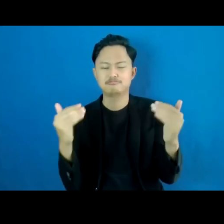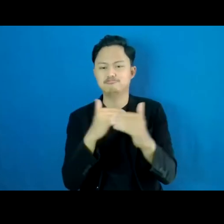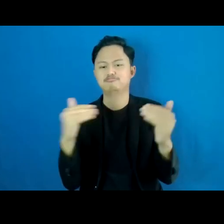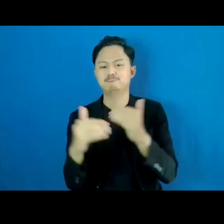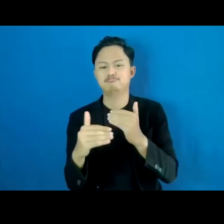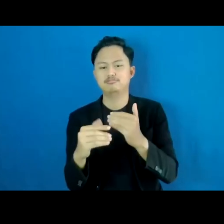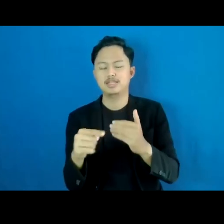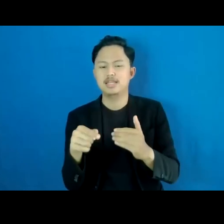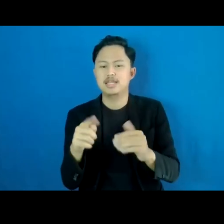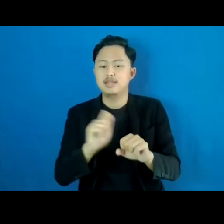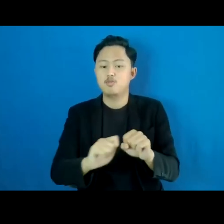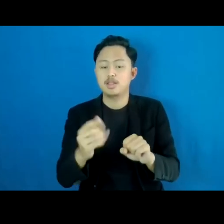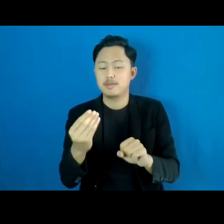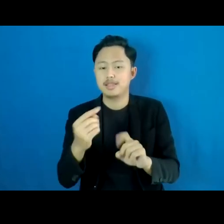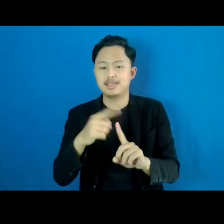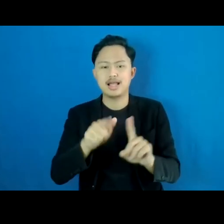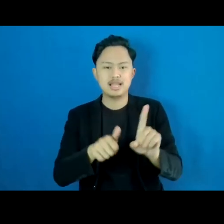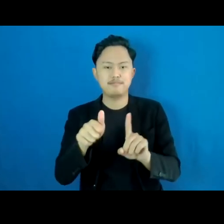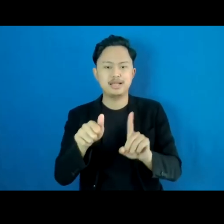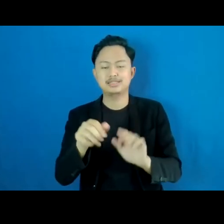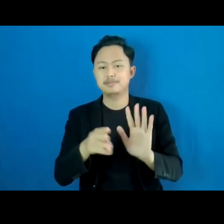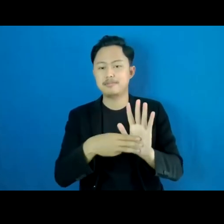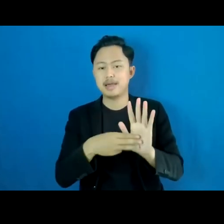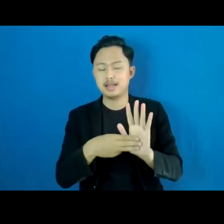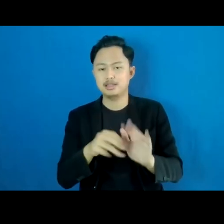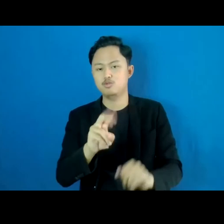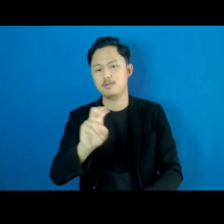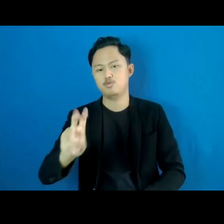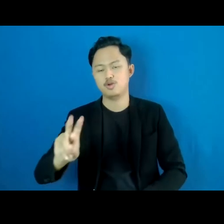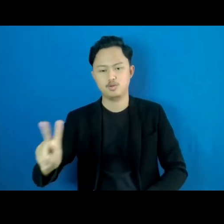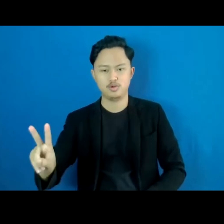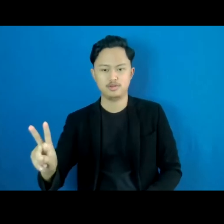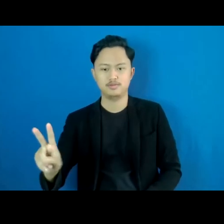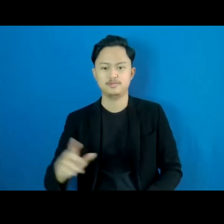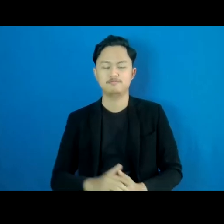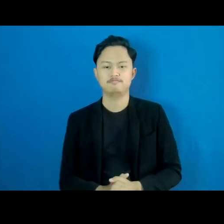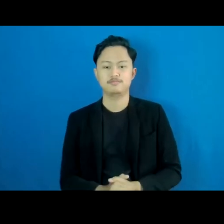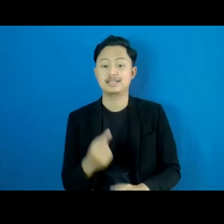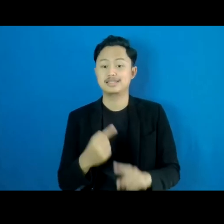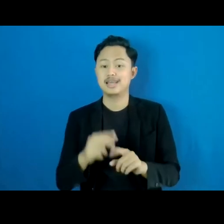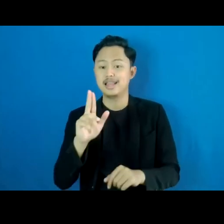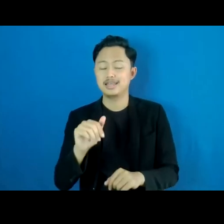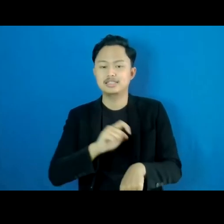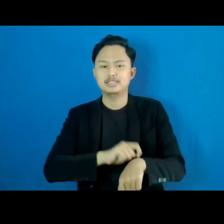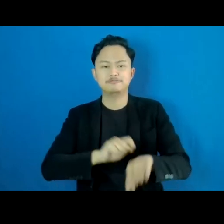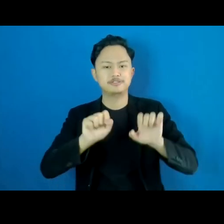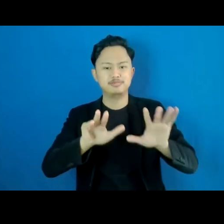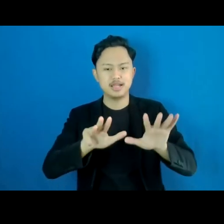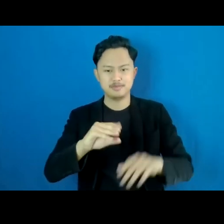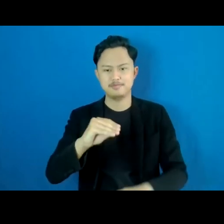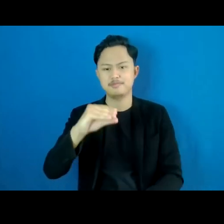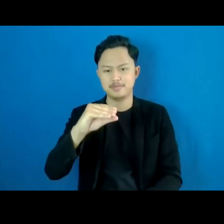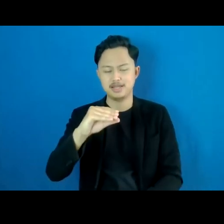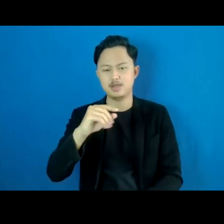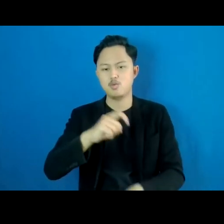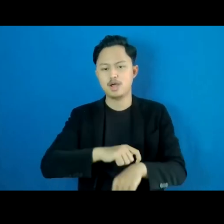will be held on the 16th of March, 2022. And we will start once again at 9 a.m. Western